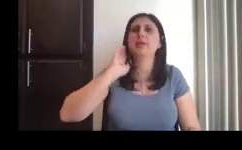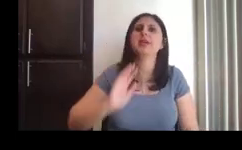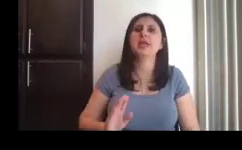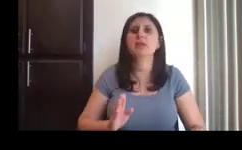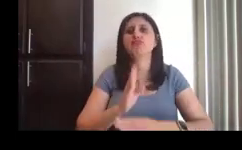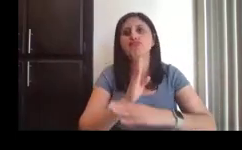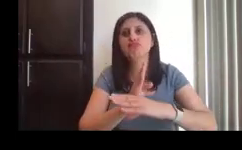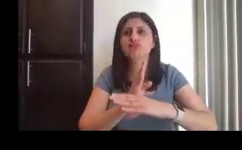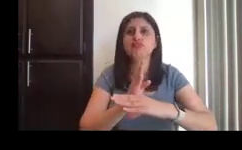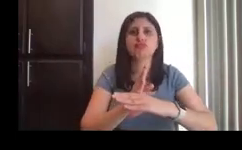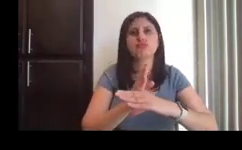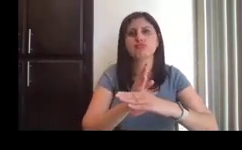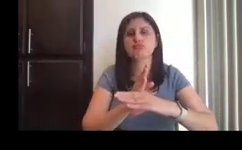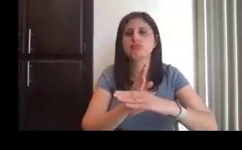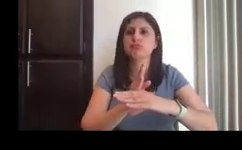Okay, medium,